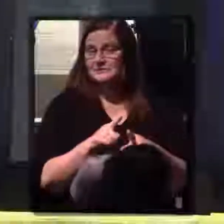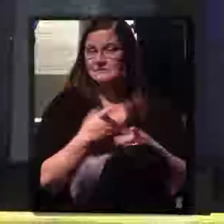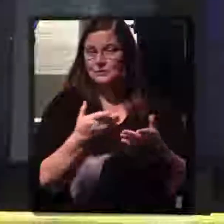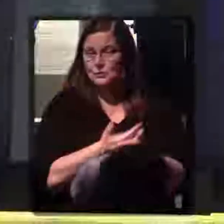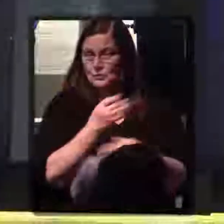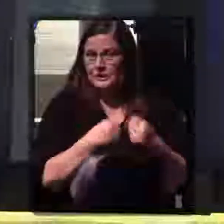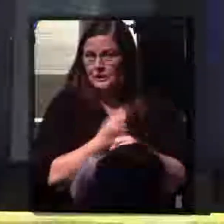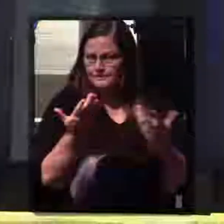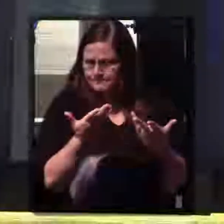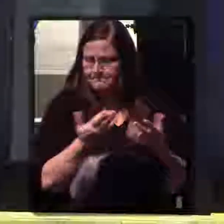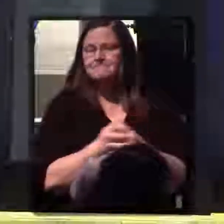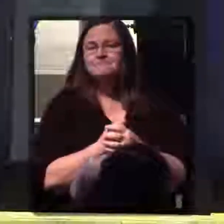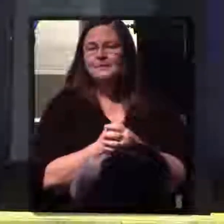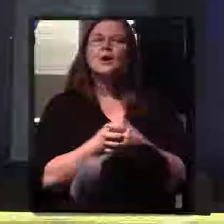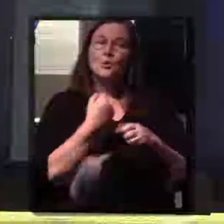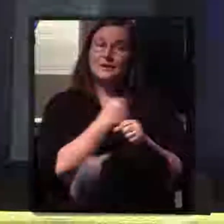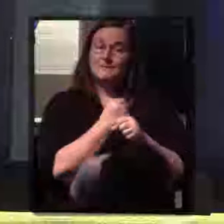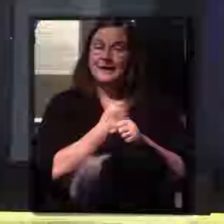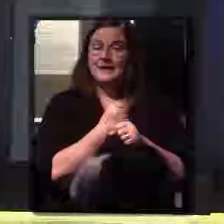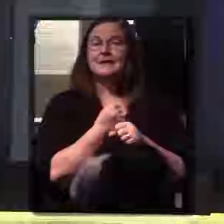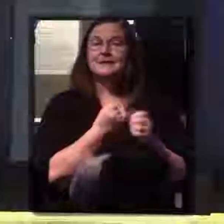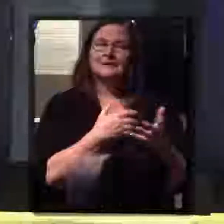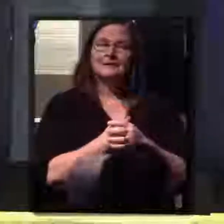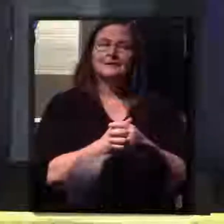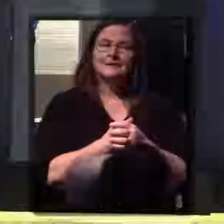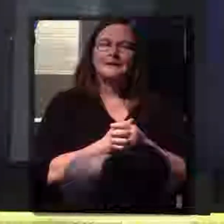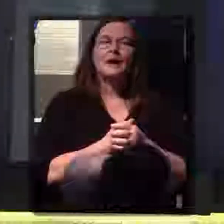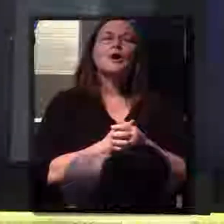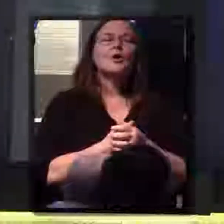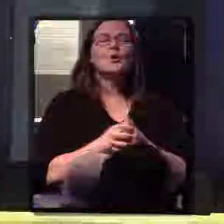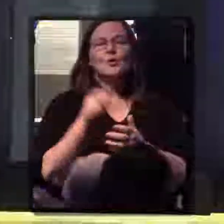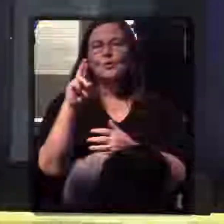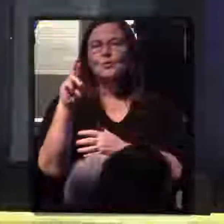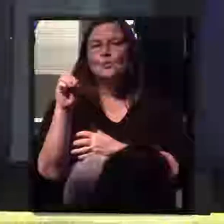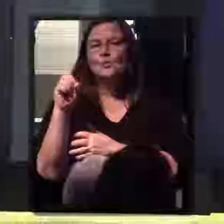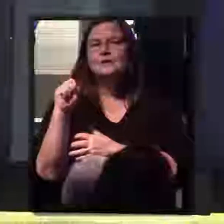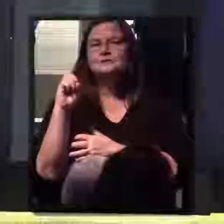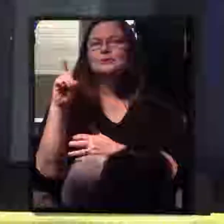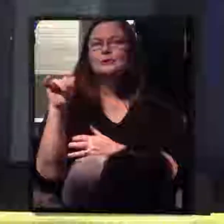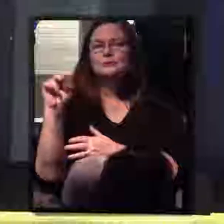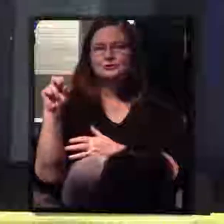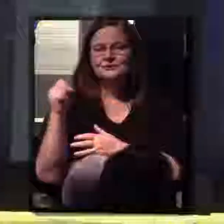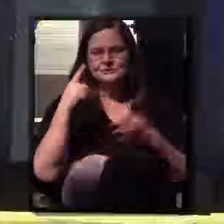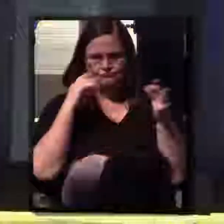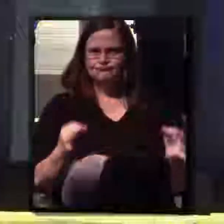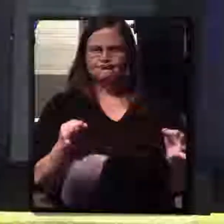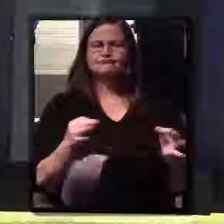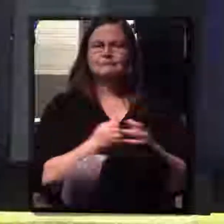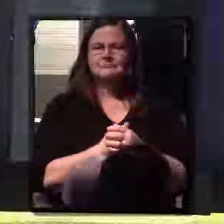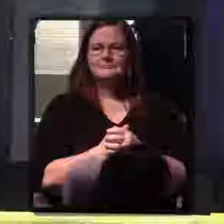Because what is traditionally done with the new year? We do. We make what? Besides fools of ourselves, we